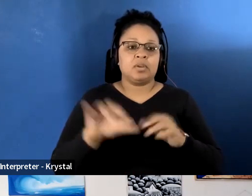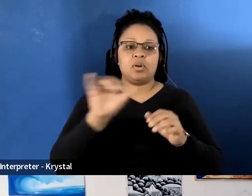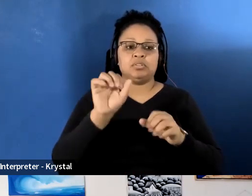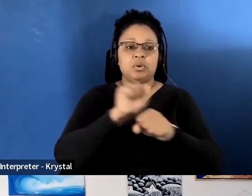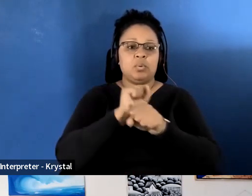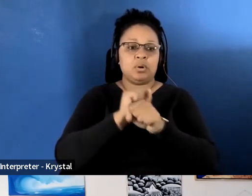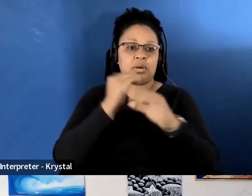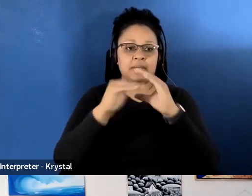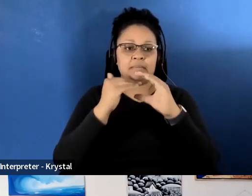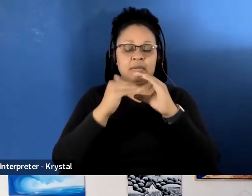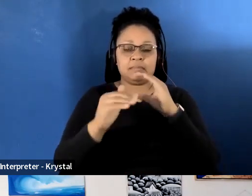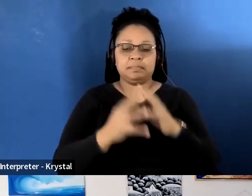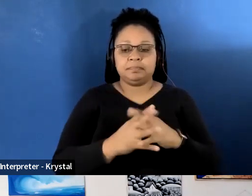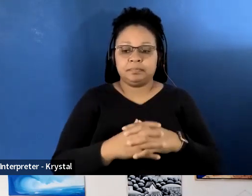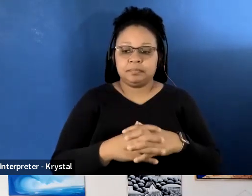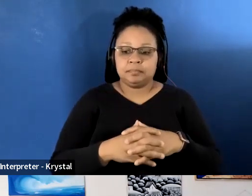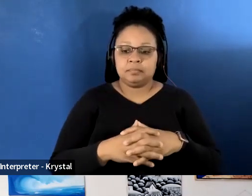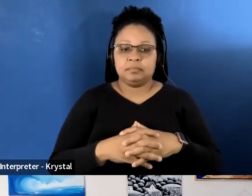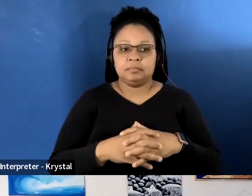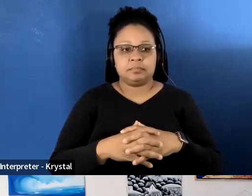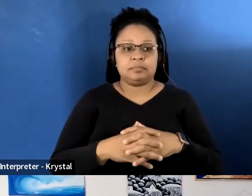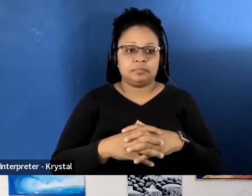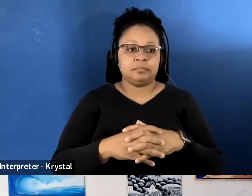email. And your work email, yes, thank you. Yeah.